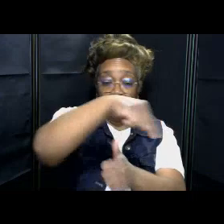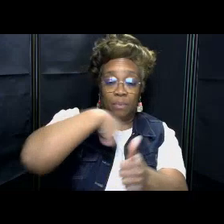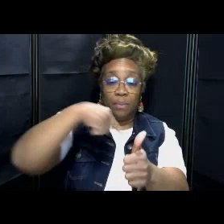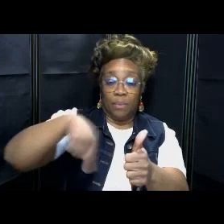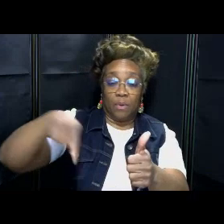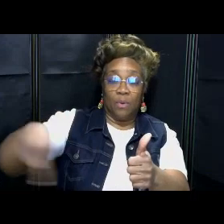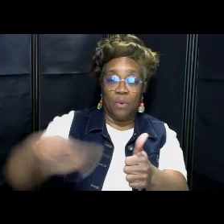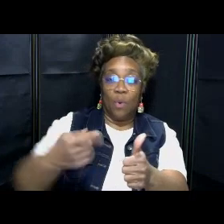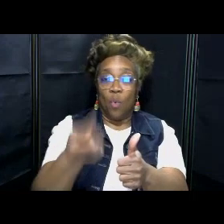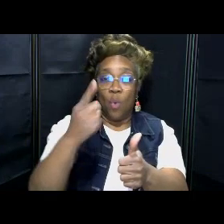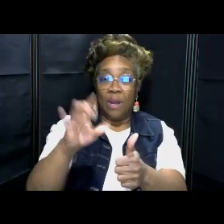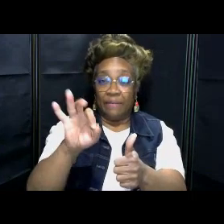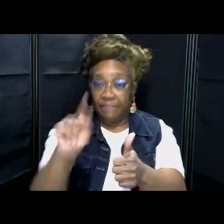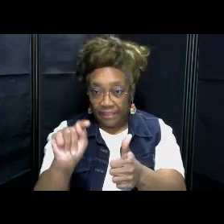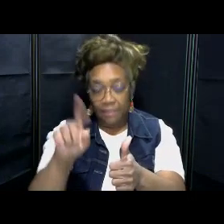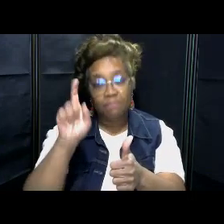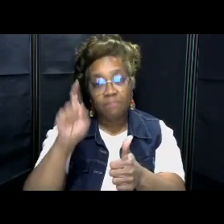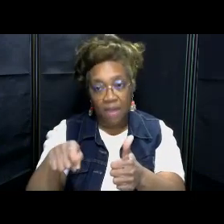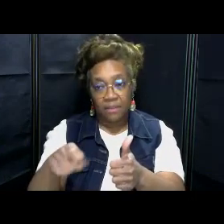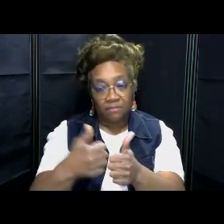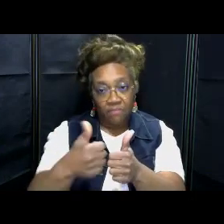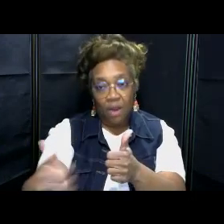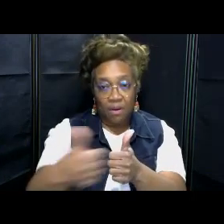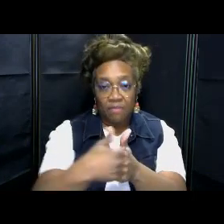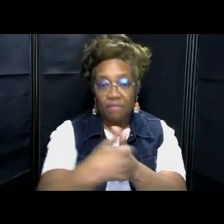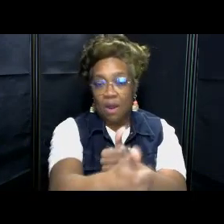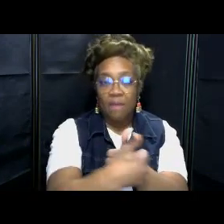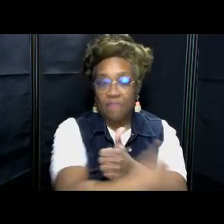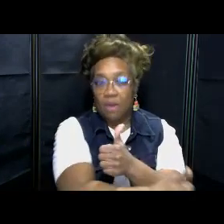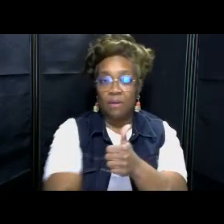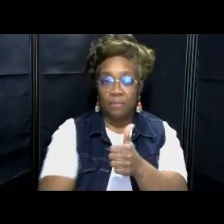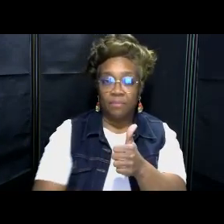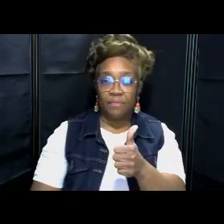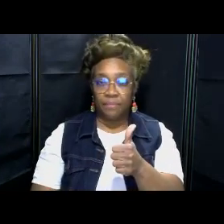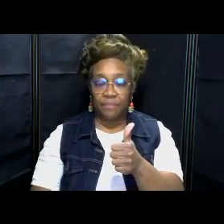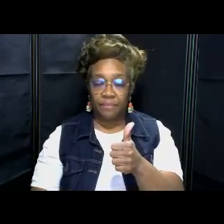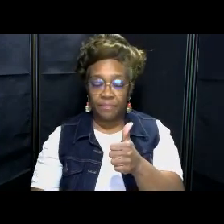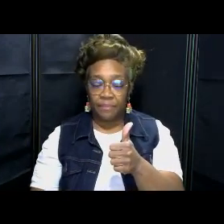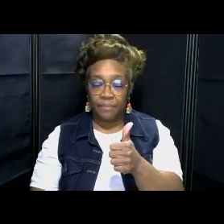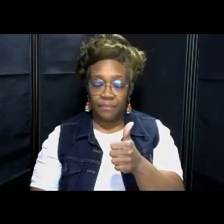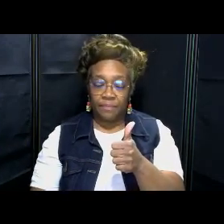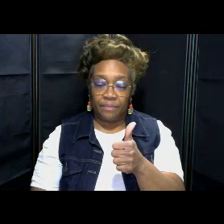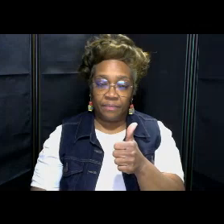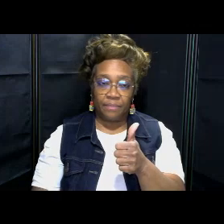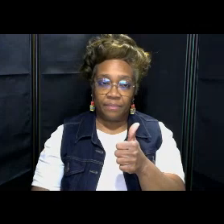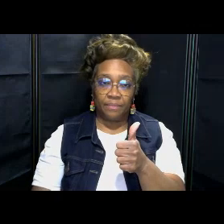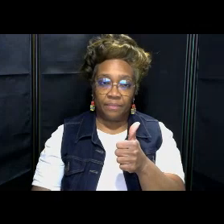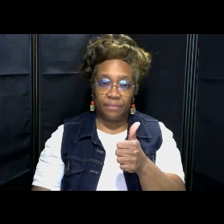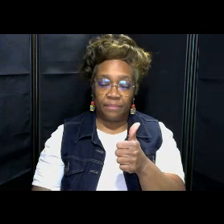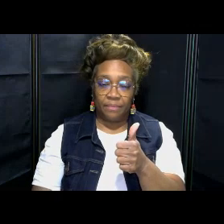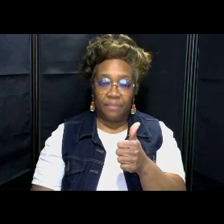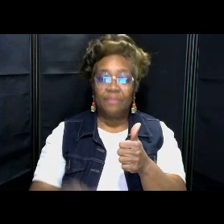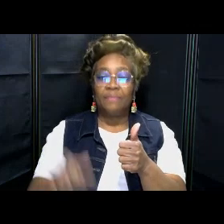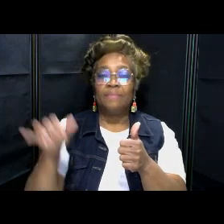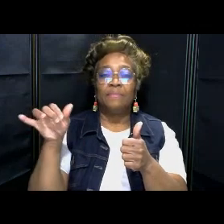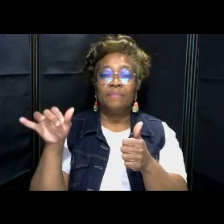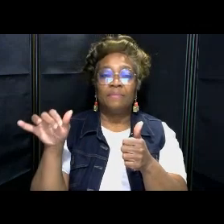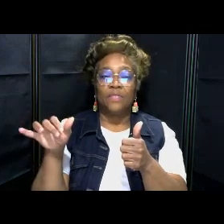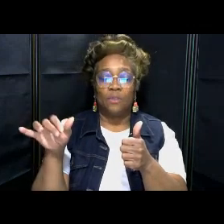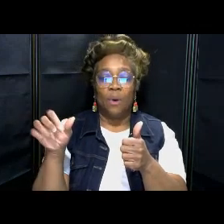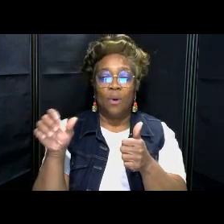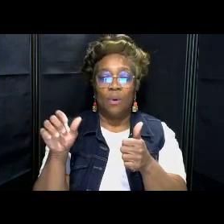around, nothing near it. We're going to tell you that same spacing. Well, the same principle. different